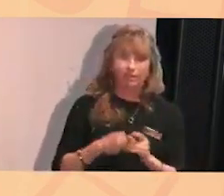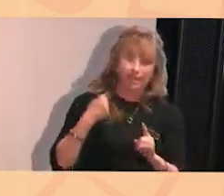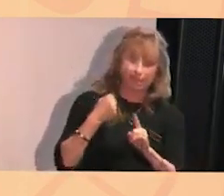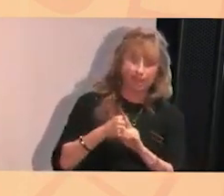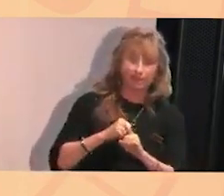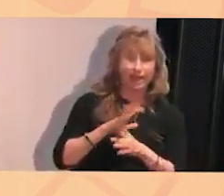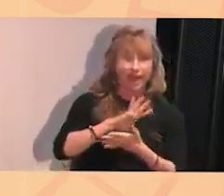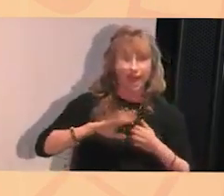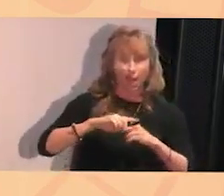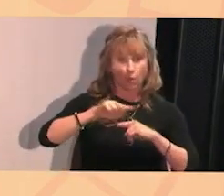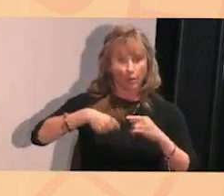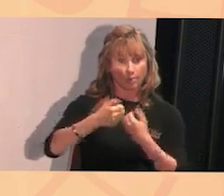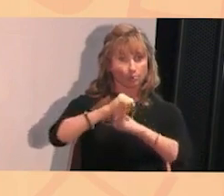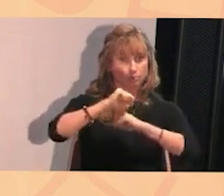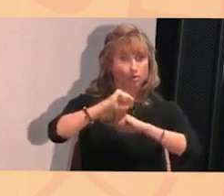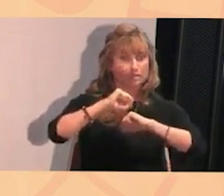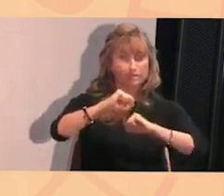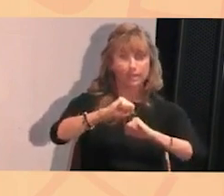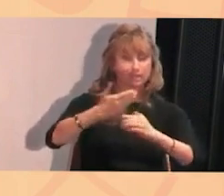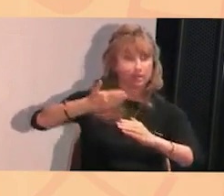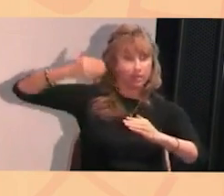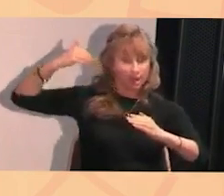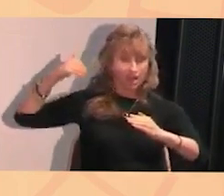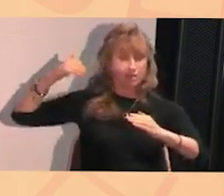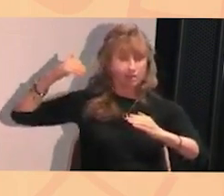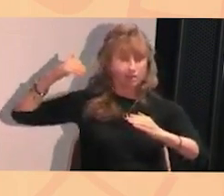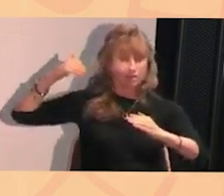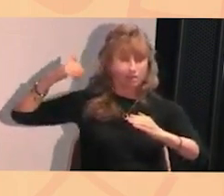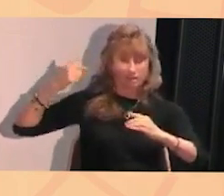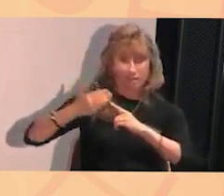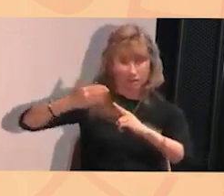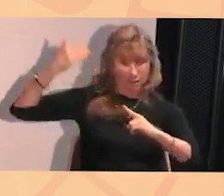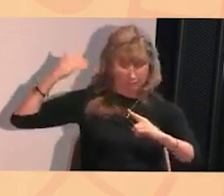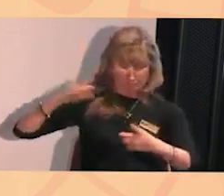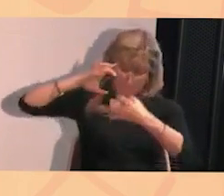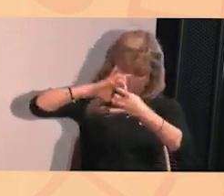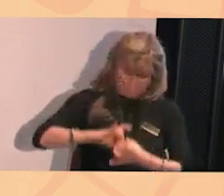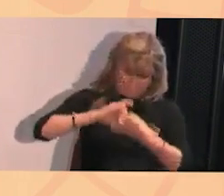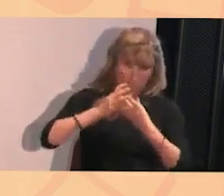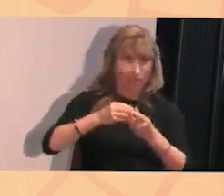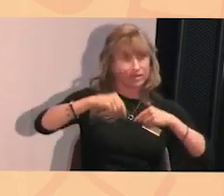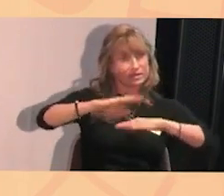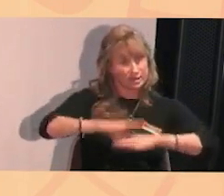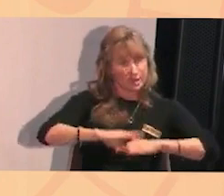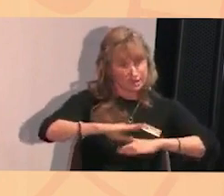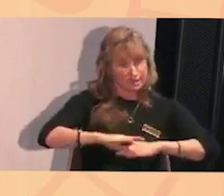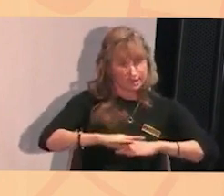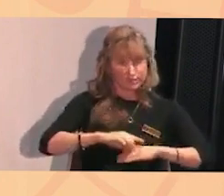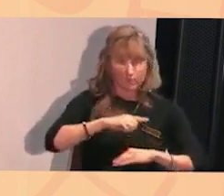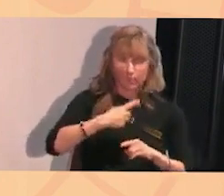legacy of our past that ties us to this land, our DNA connection to this land. We talk about 60